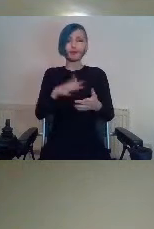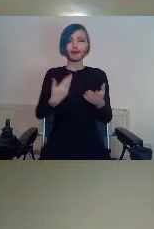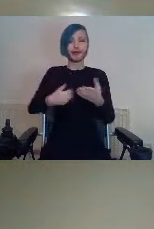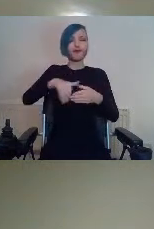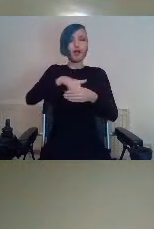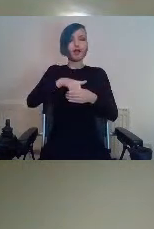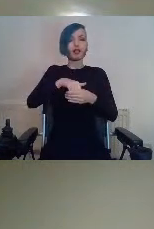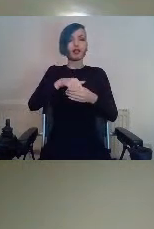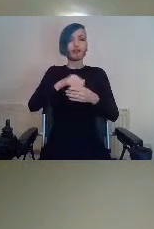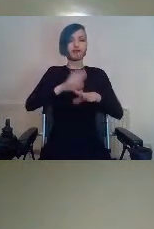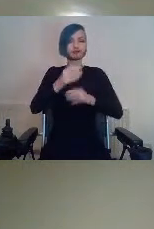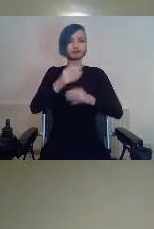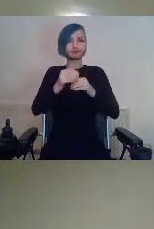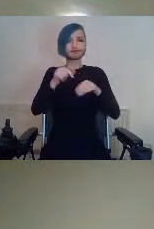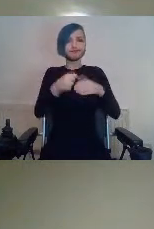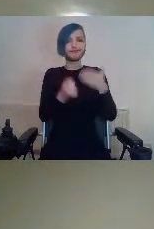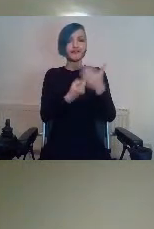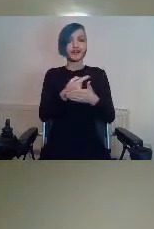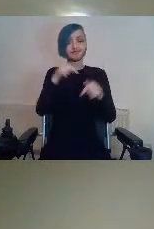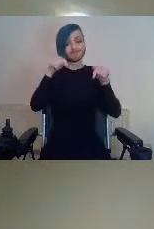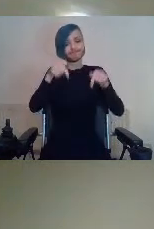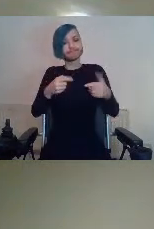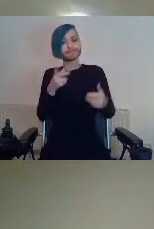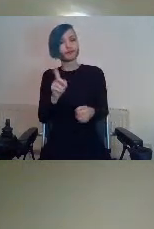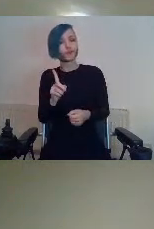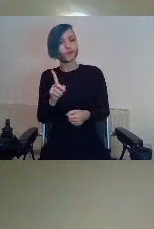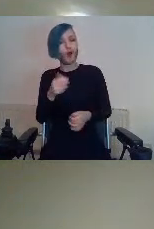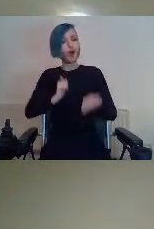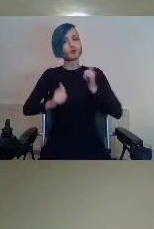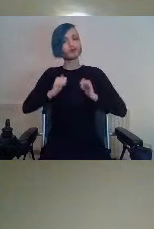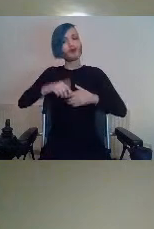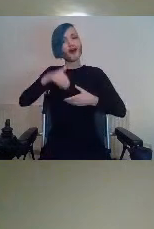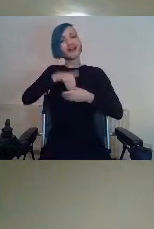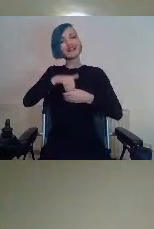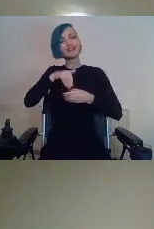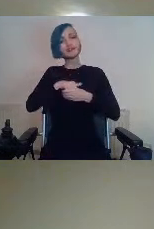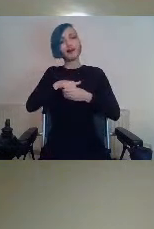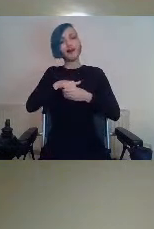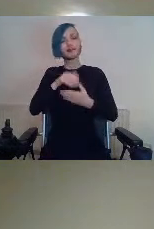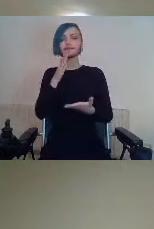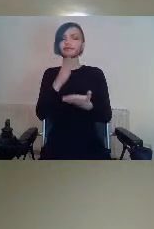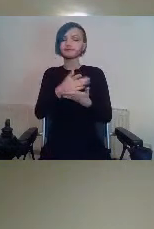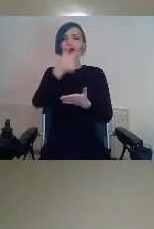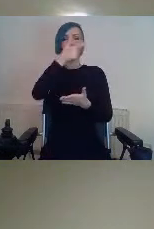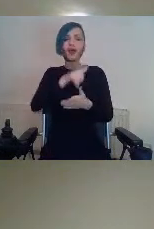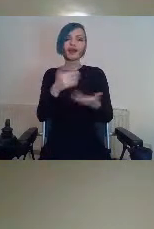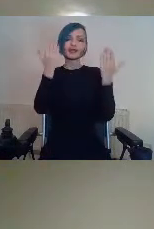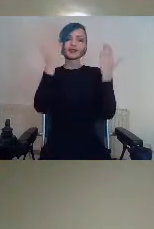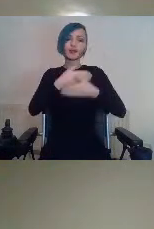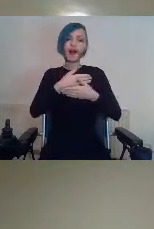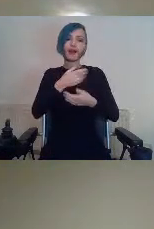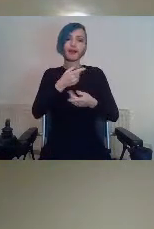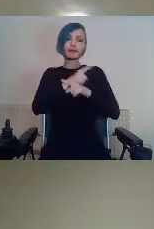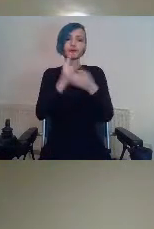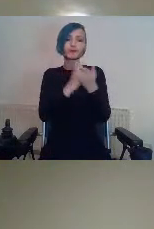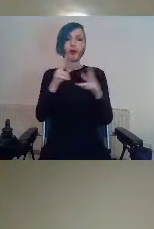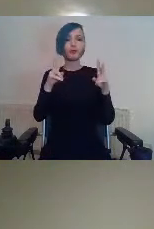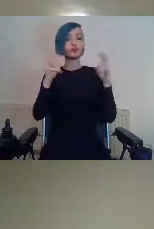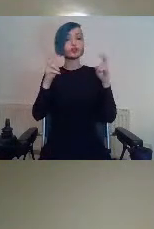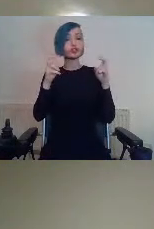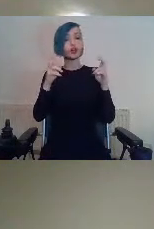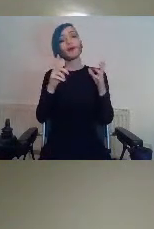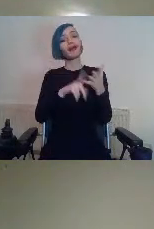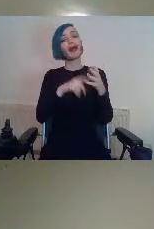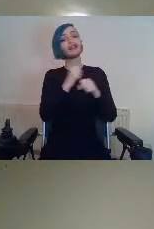pride inside. And tonight we're really lucky to have a discussion on LGBTIQ rights and